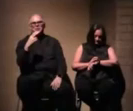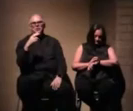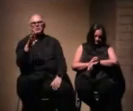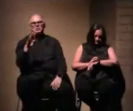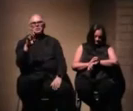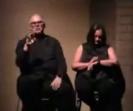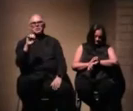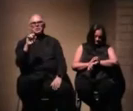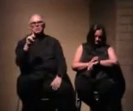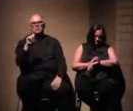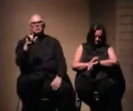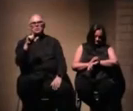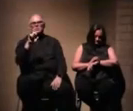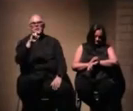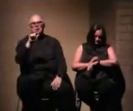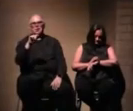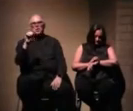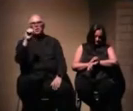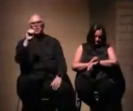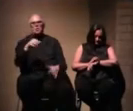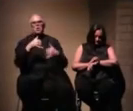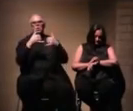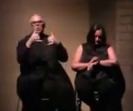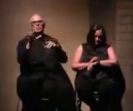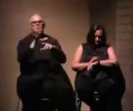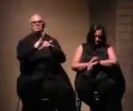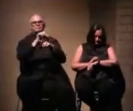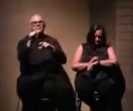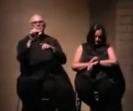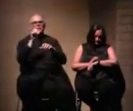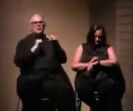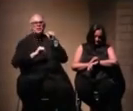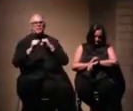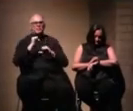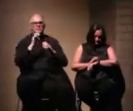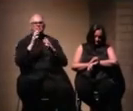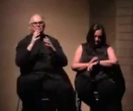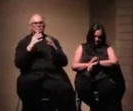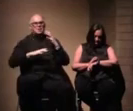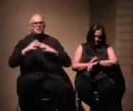Genzano to present the award for Outstanding Costume Design Tier 1 and Tier 2.